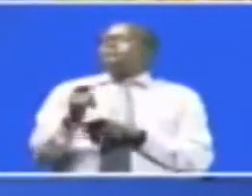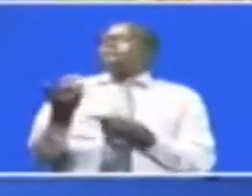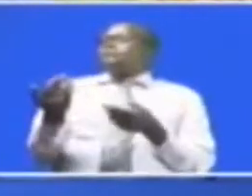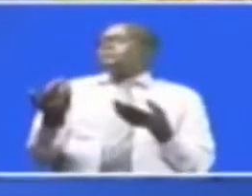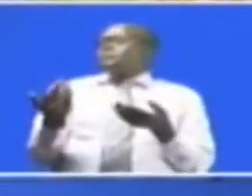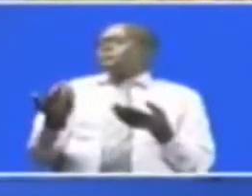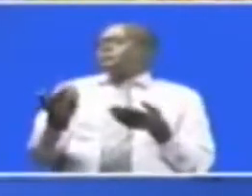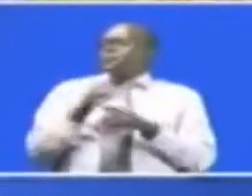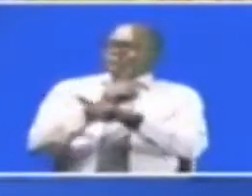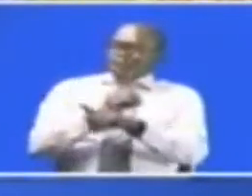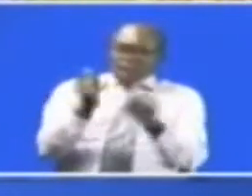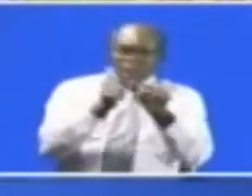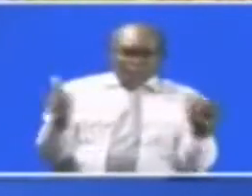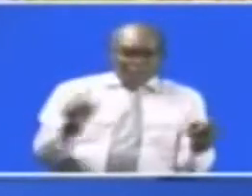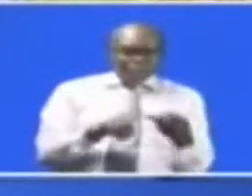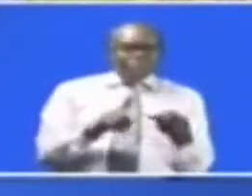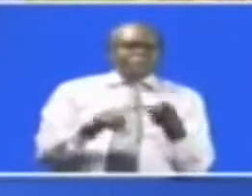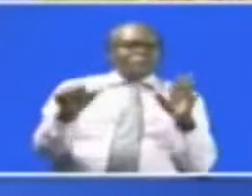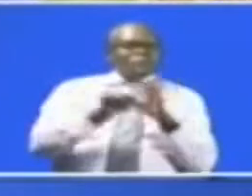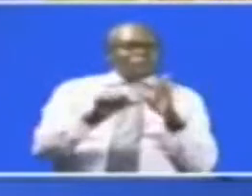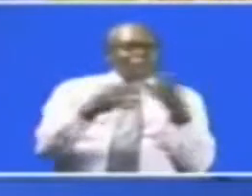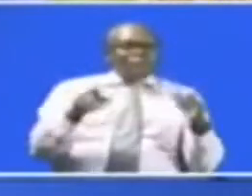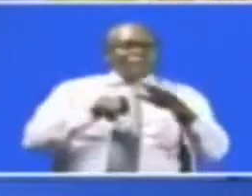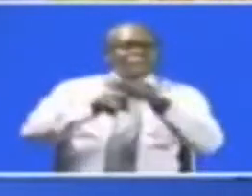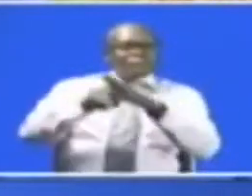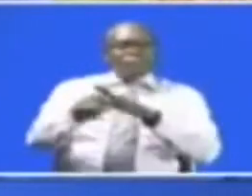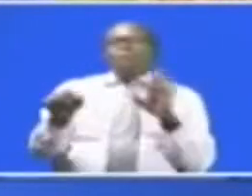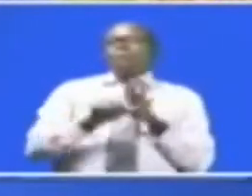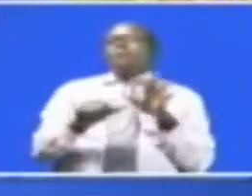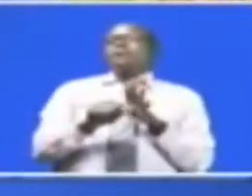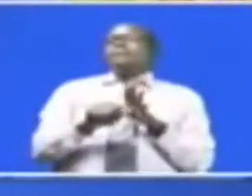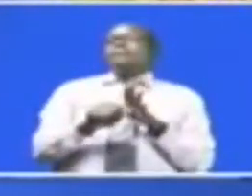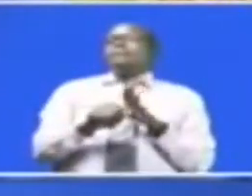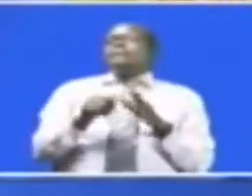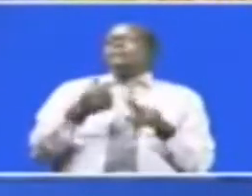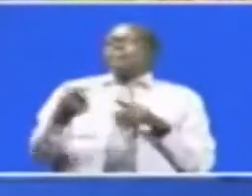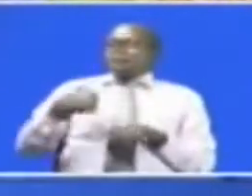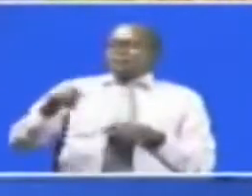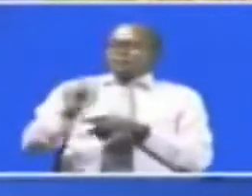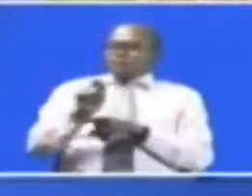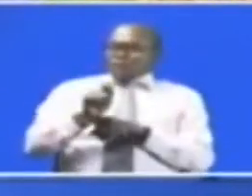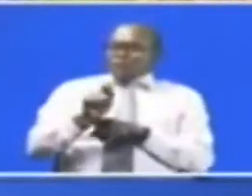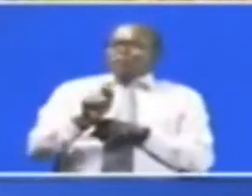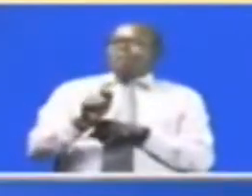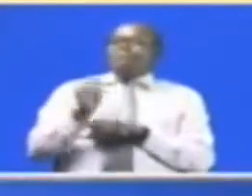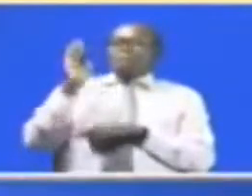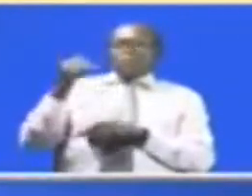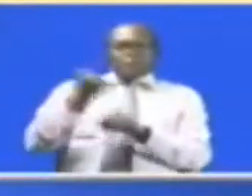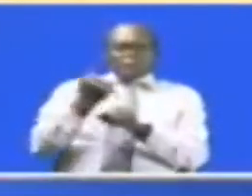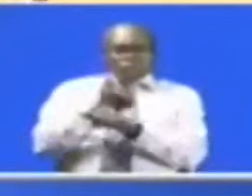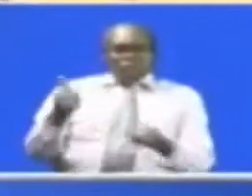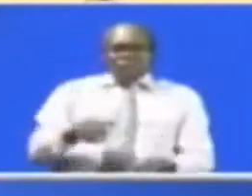kiangalia team baada ya defending tuko poa kabisa ni hapo finishing tu kidogo yani final third lakini tumetrain na